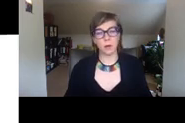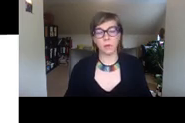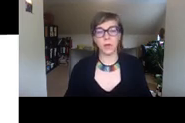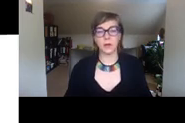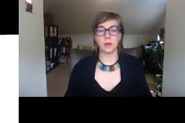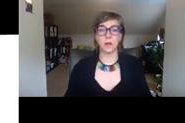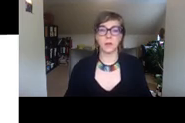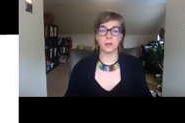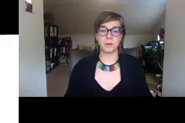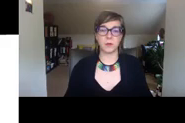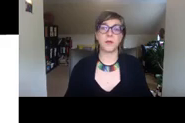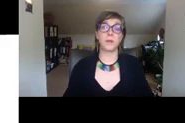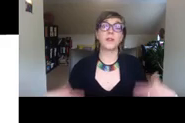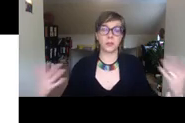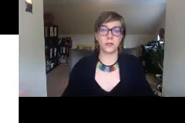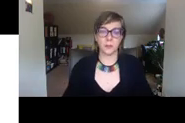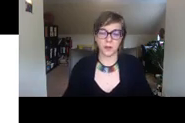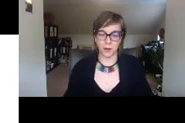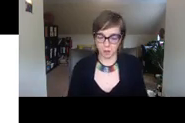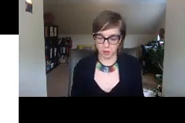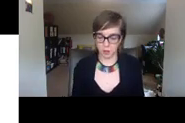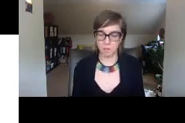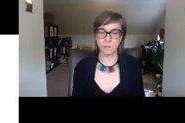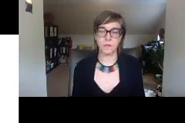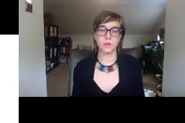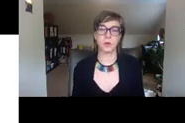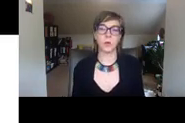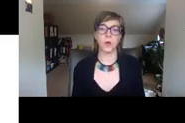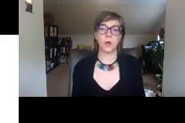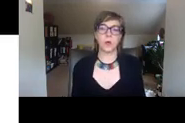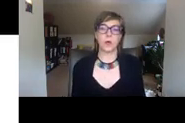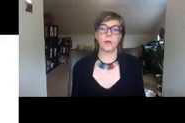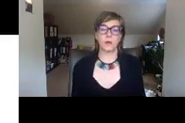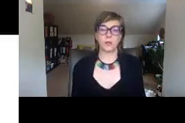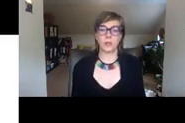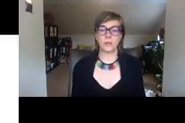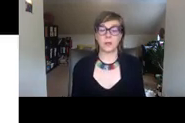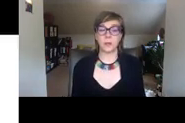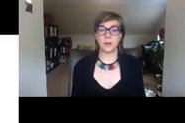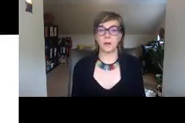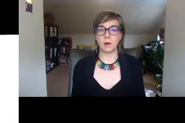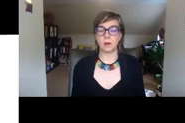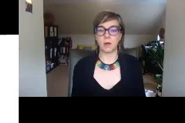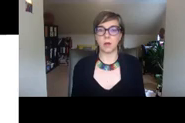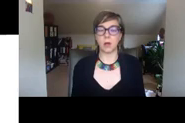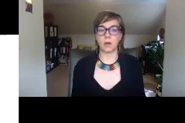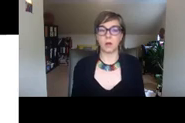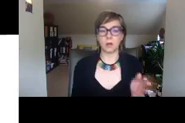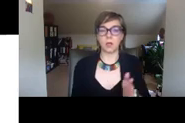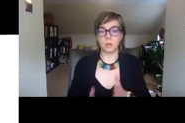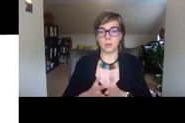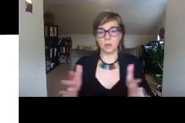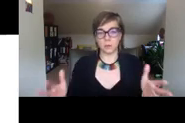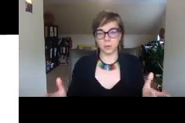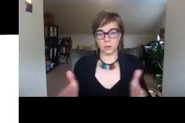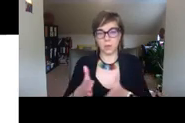family home, and a lot of times we have additional family now. So there just seems to be a